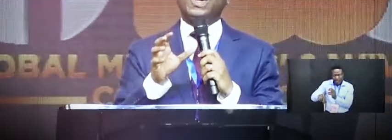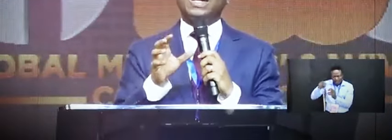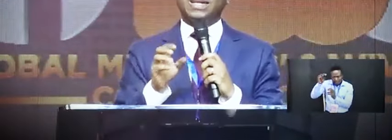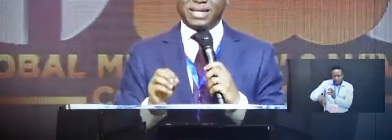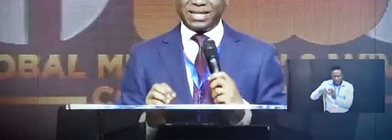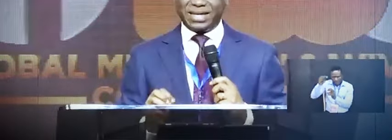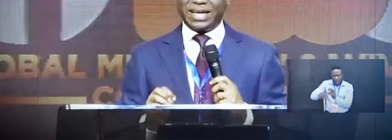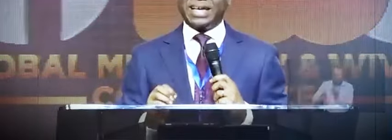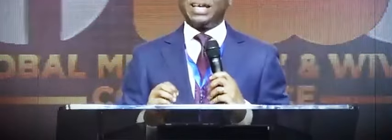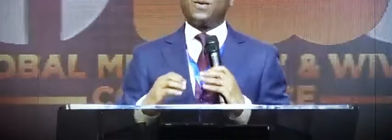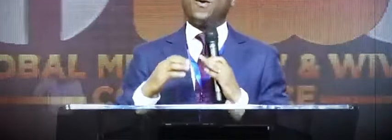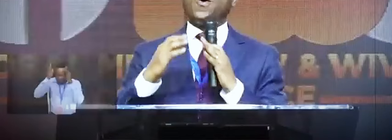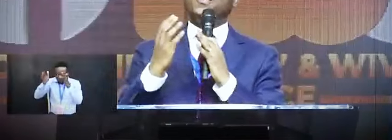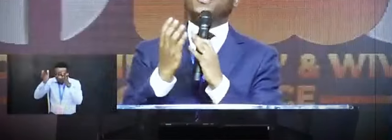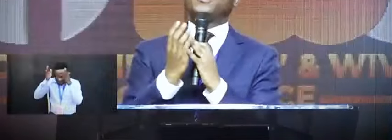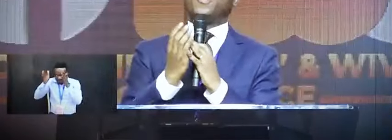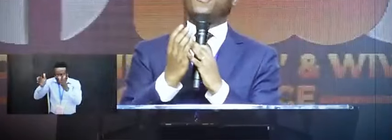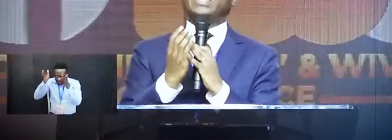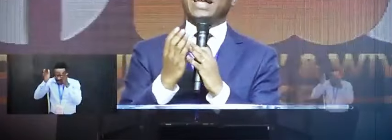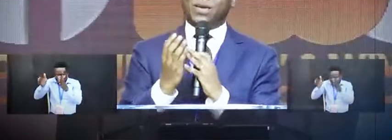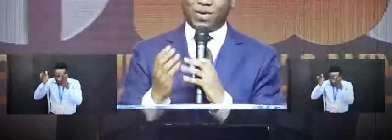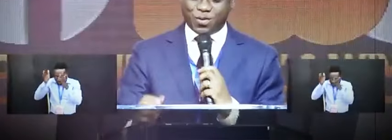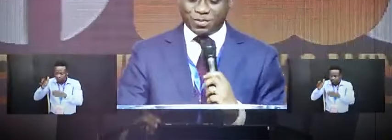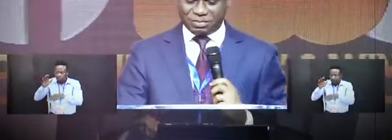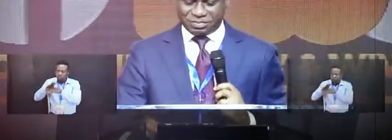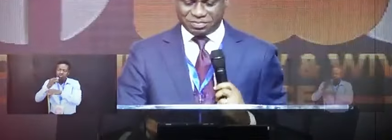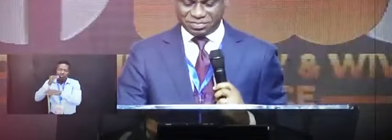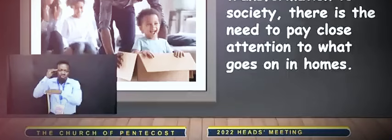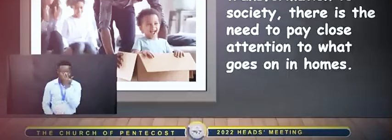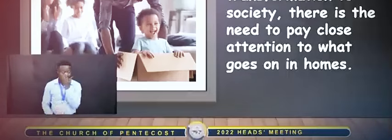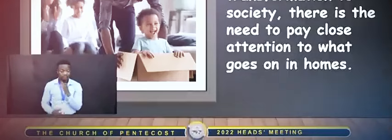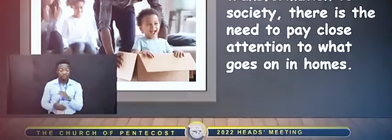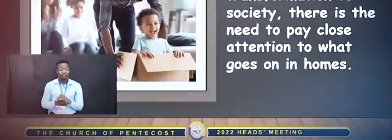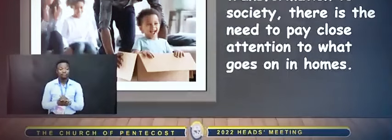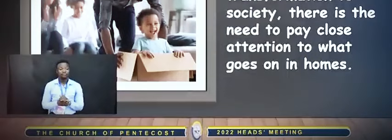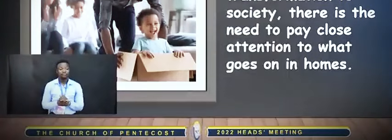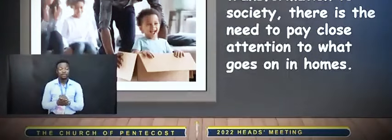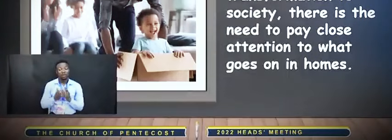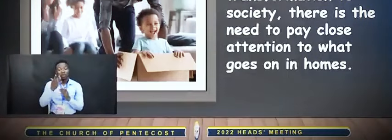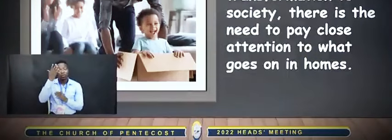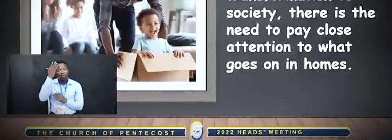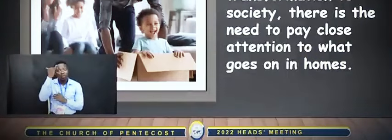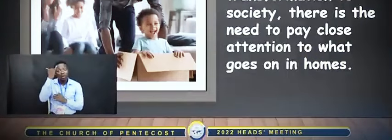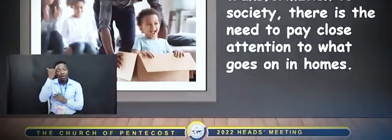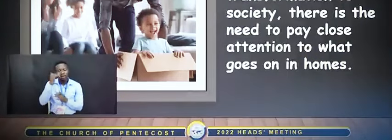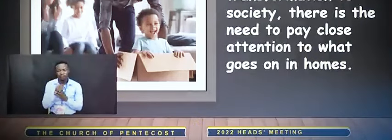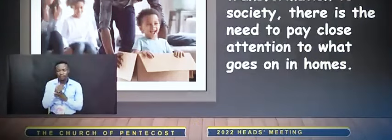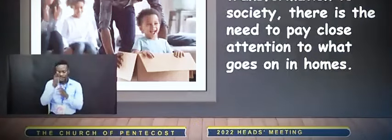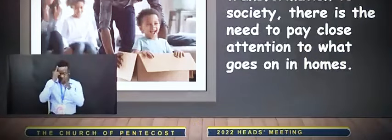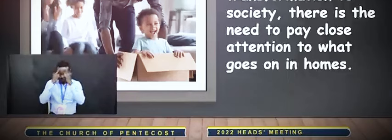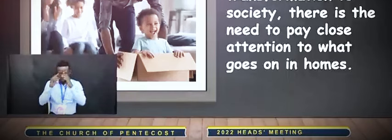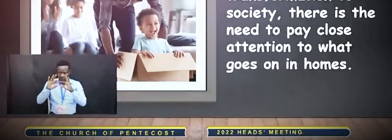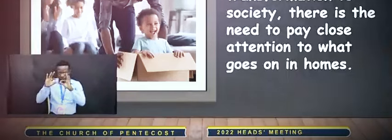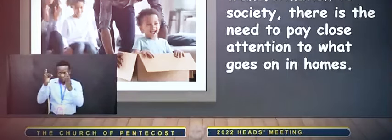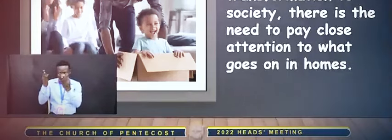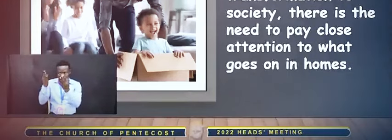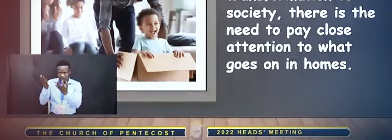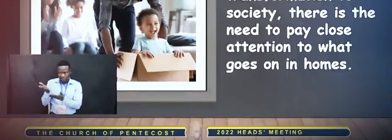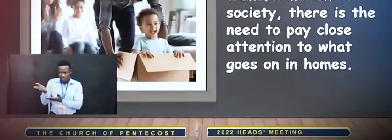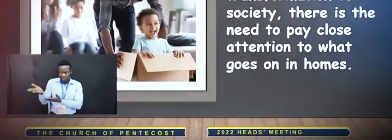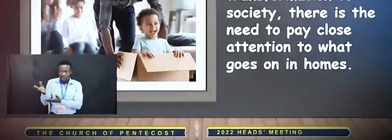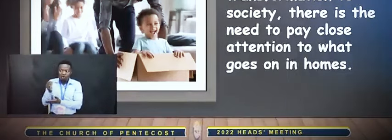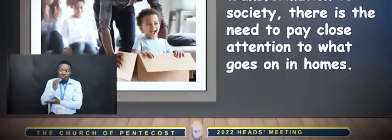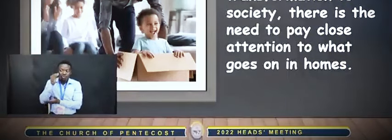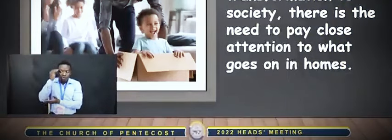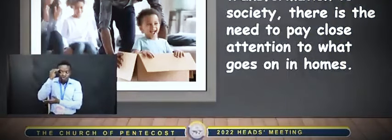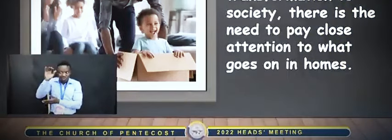on in homes or in our home. This is because the family remains the